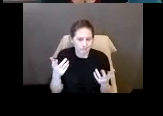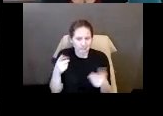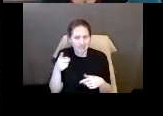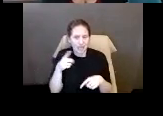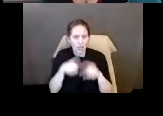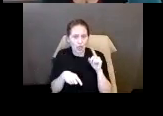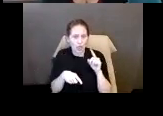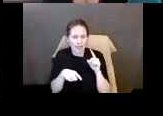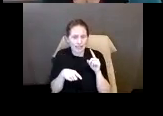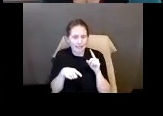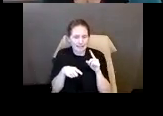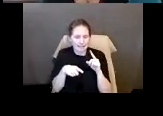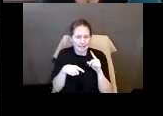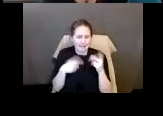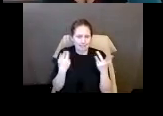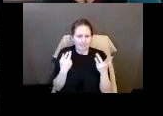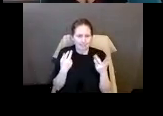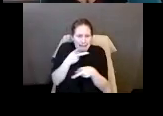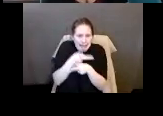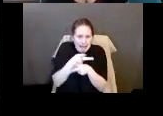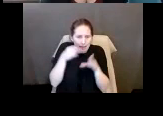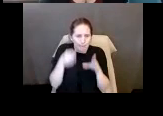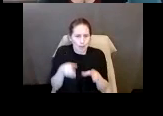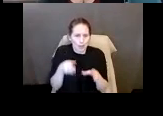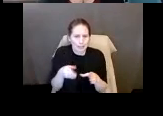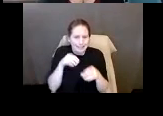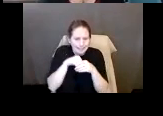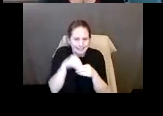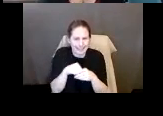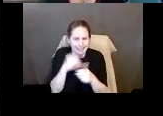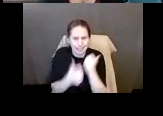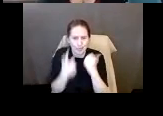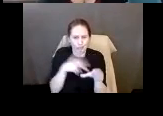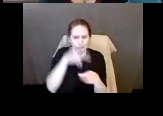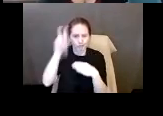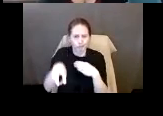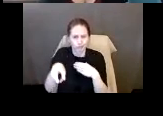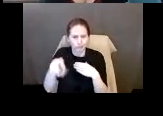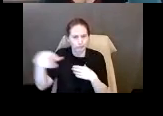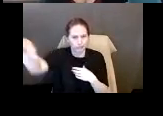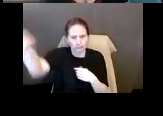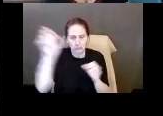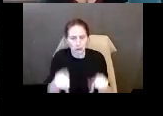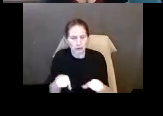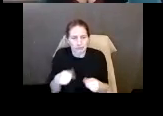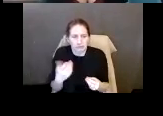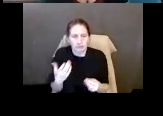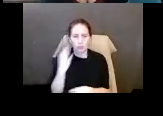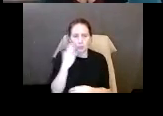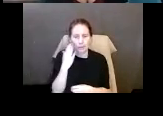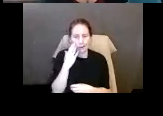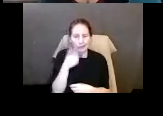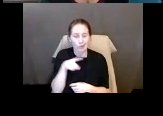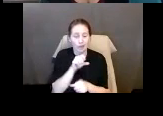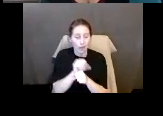they couldn't actually confine any able-bodied man who could hop over them and sneak off into the desert. And we know that they